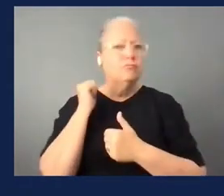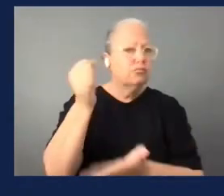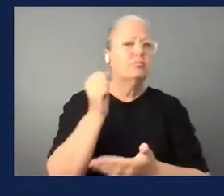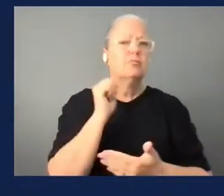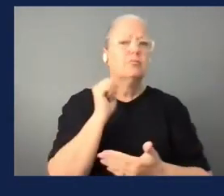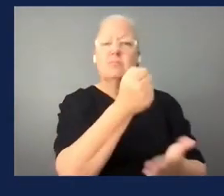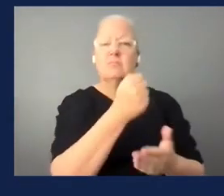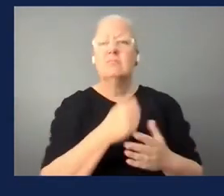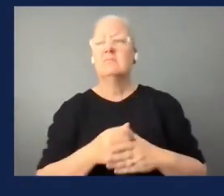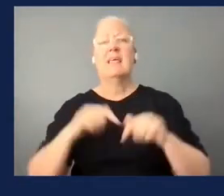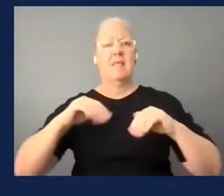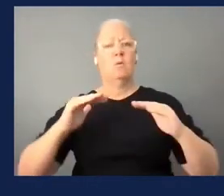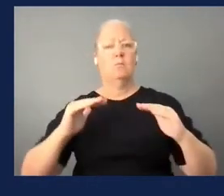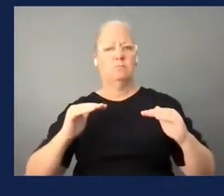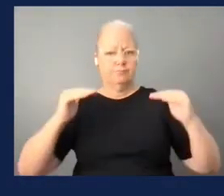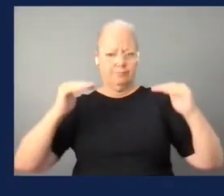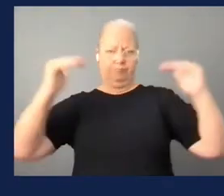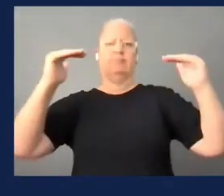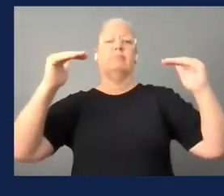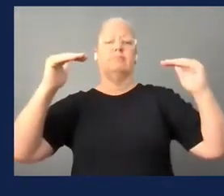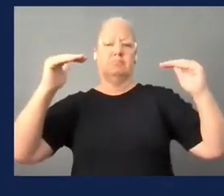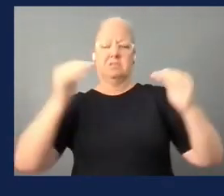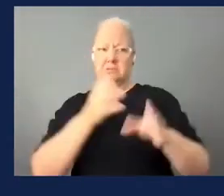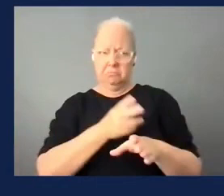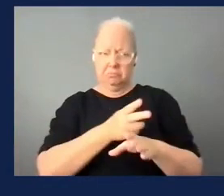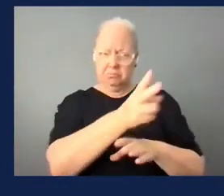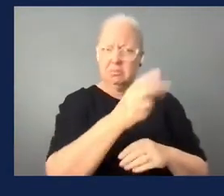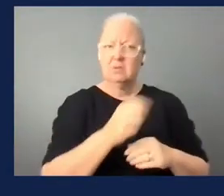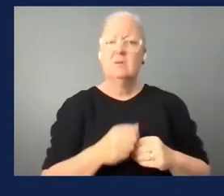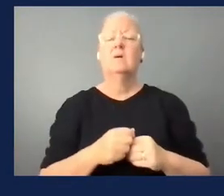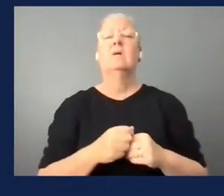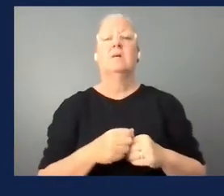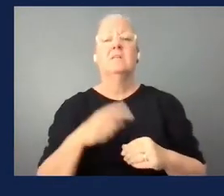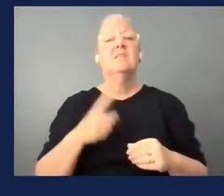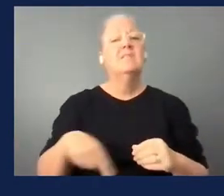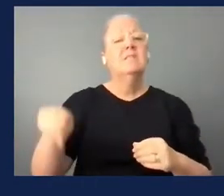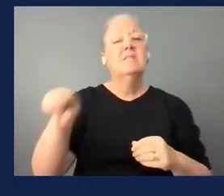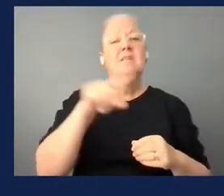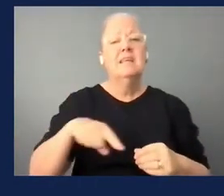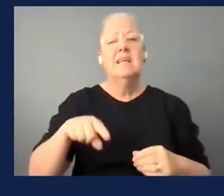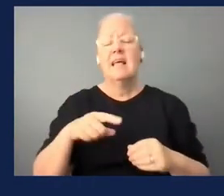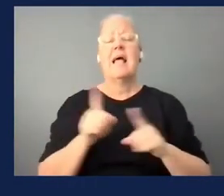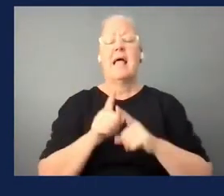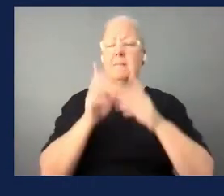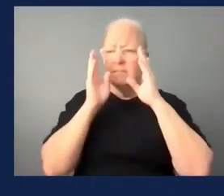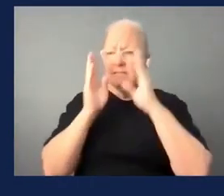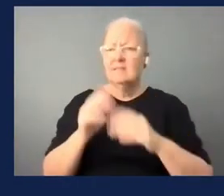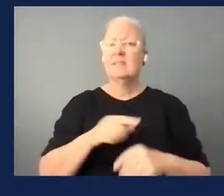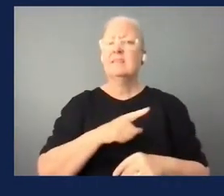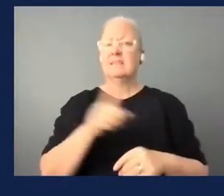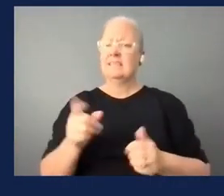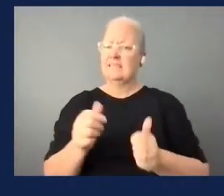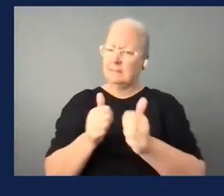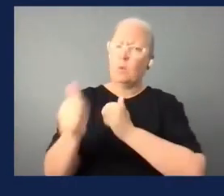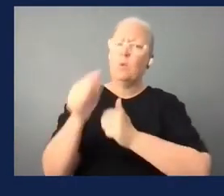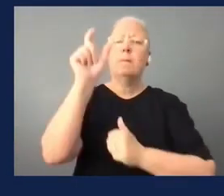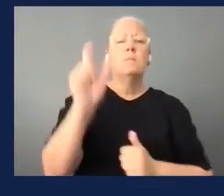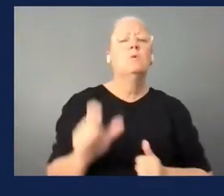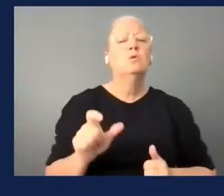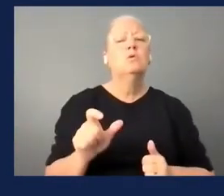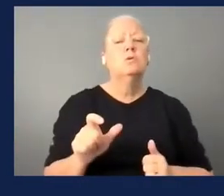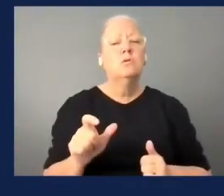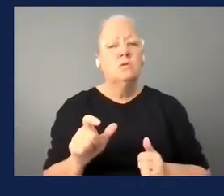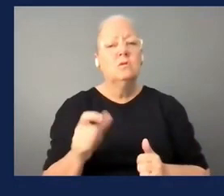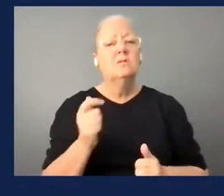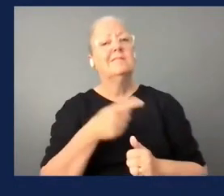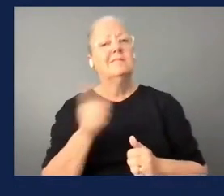professionalized. Women footballers are being taken more seriously as athletes. They're gaining legitimacy and they're getting better workers'